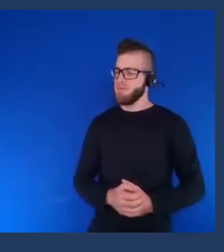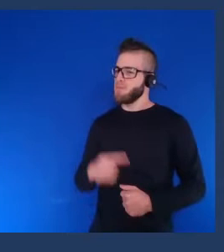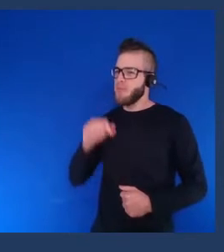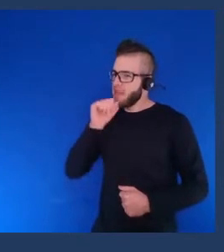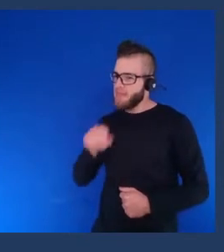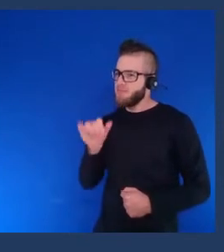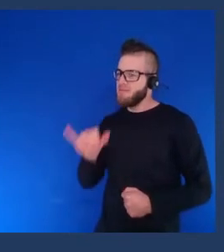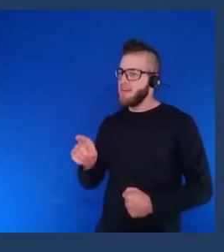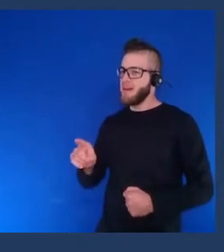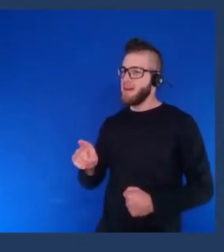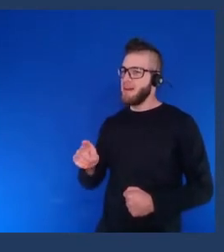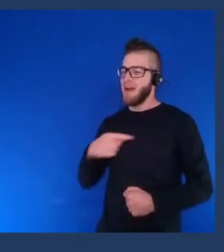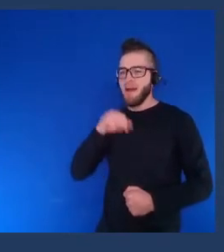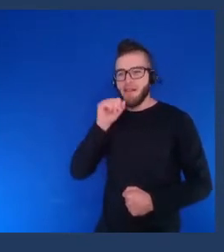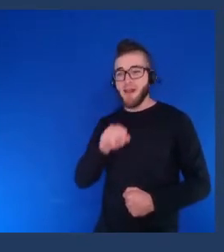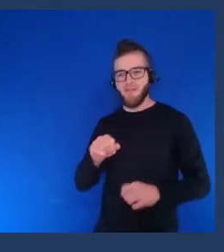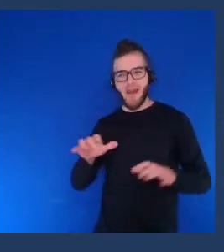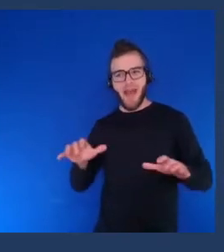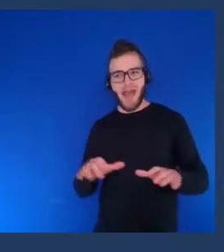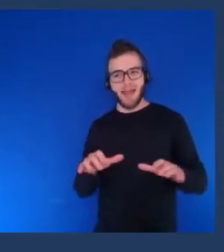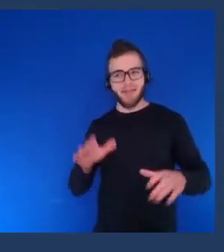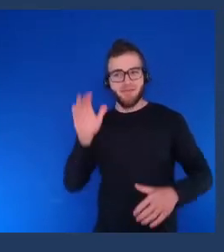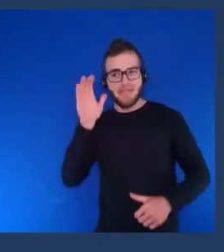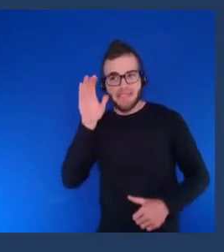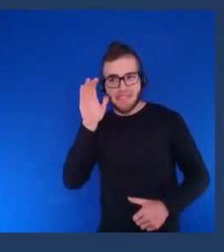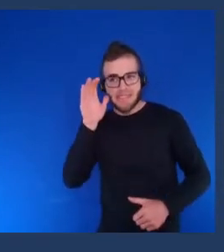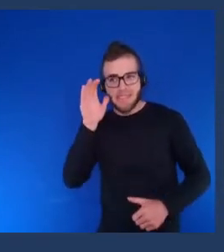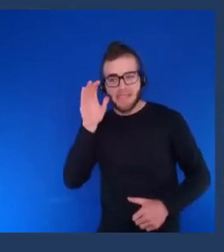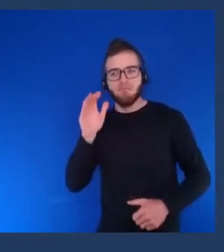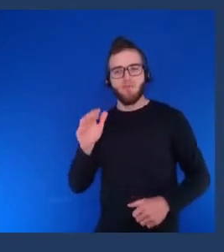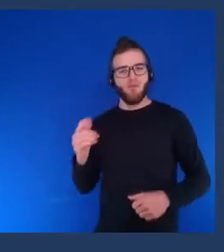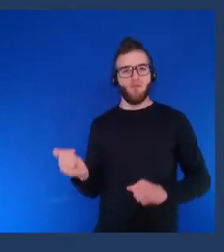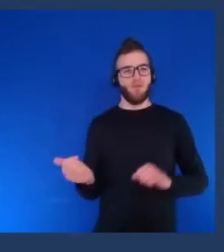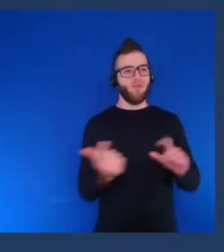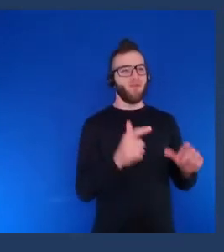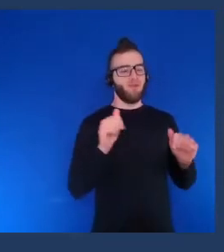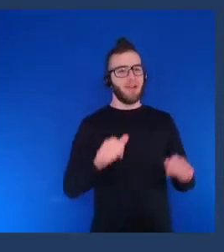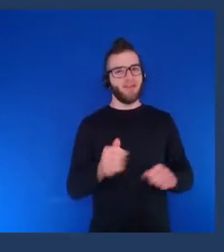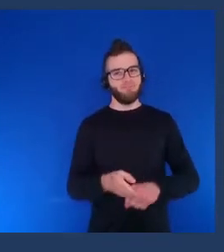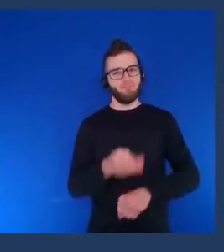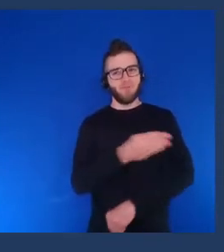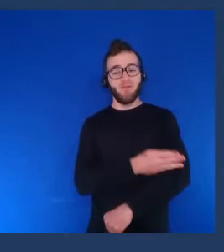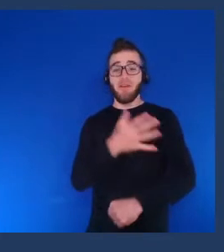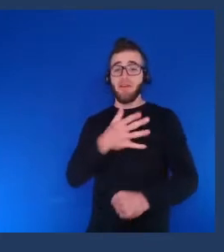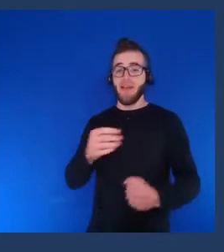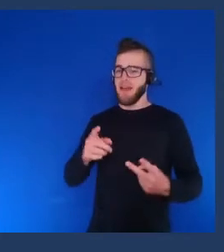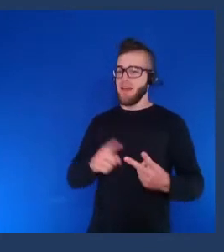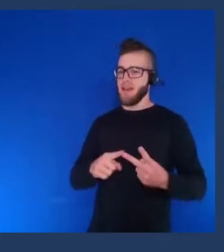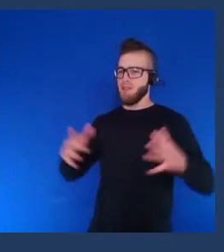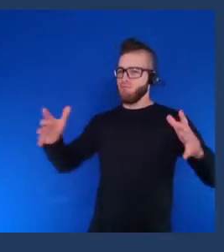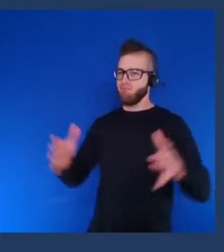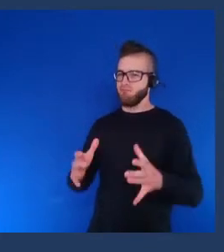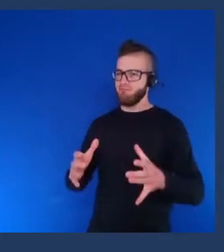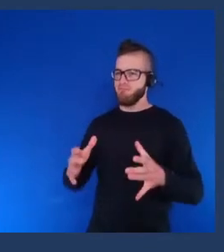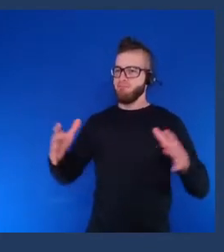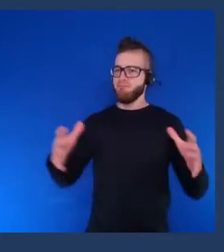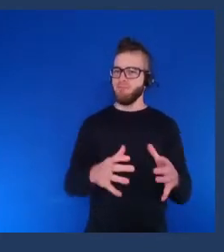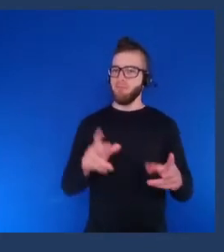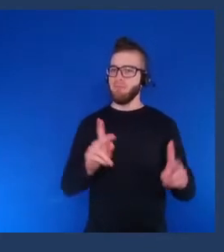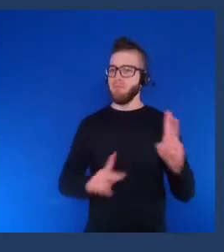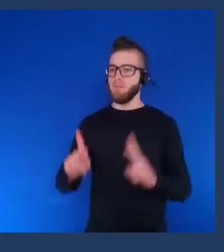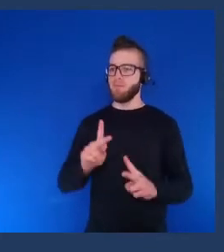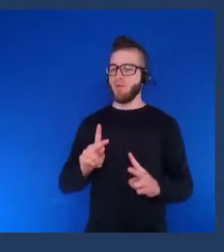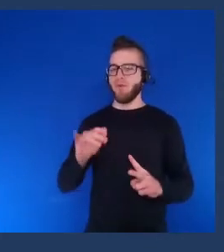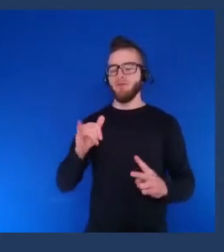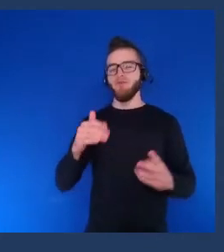active listening. We could all do more of that. And I love bringing people together. I think those are lessons for each of us that we can take away.